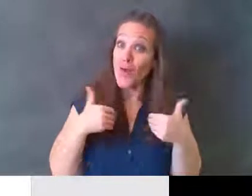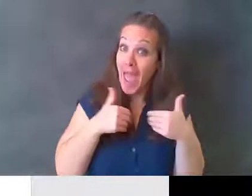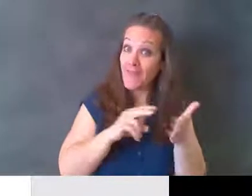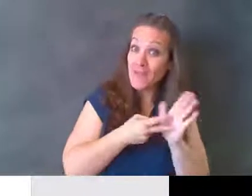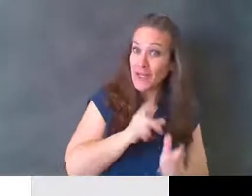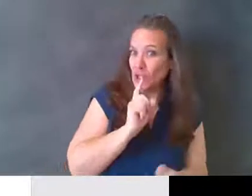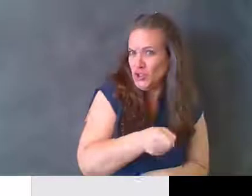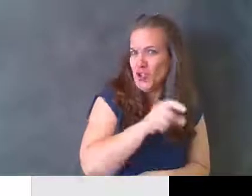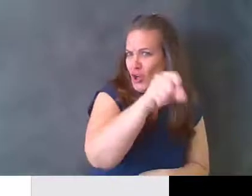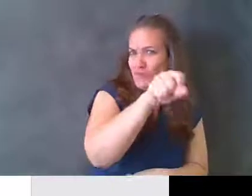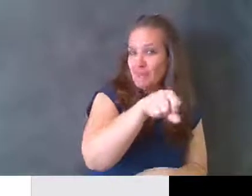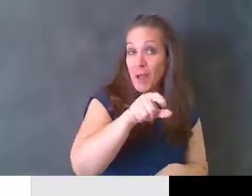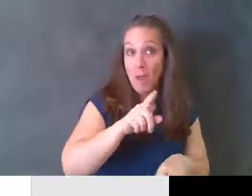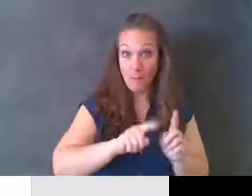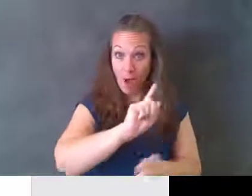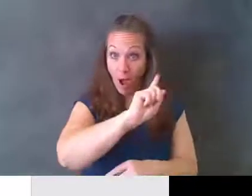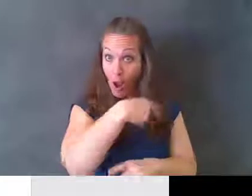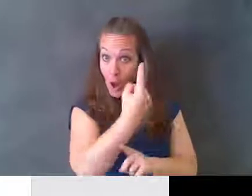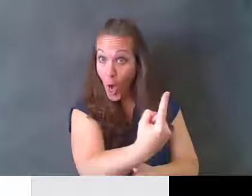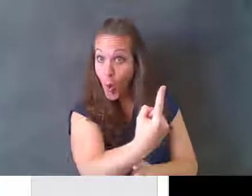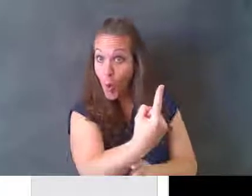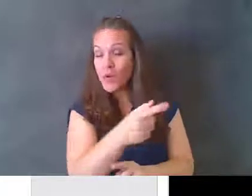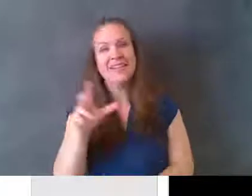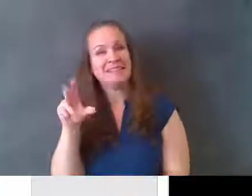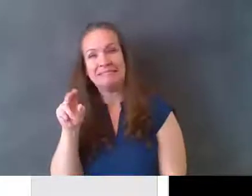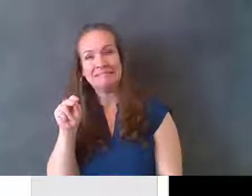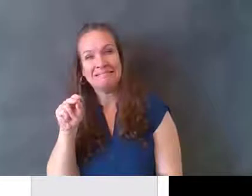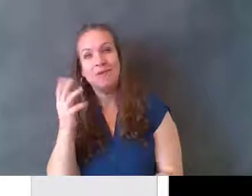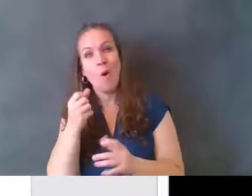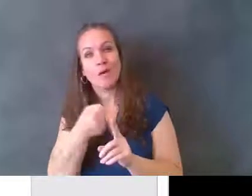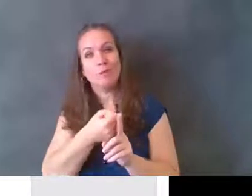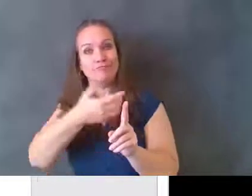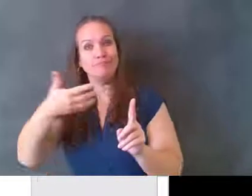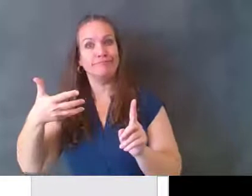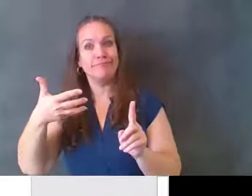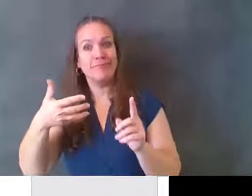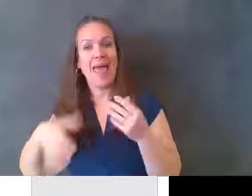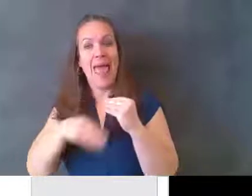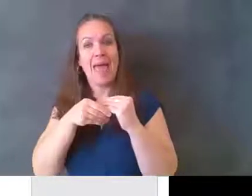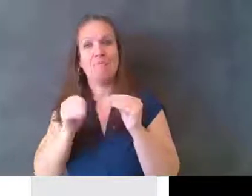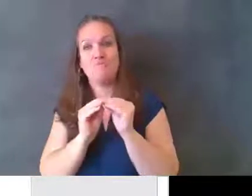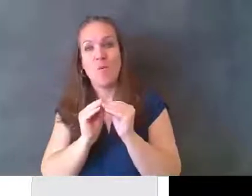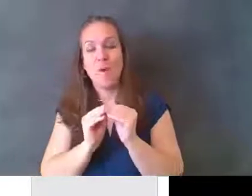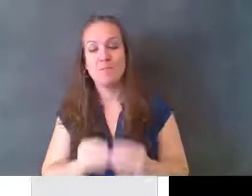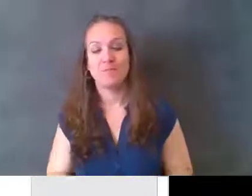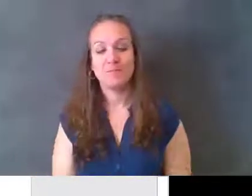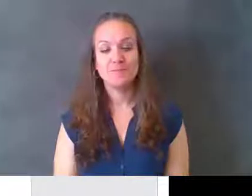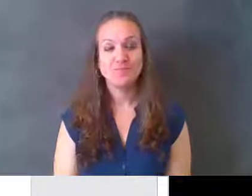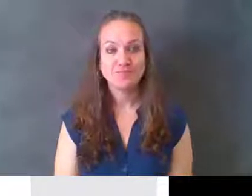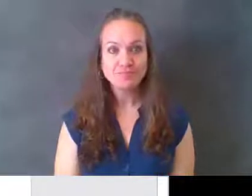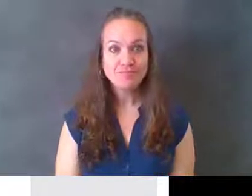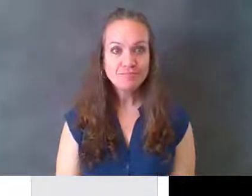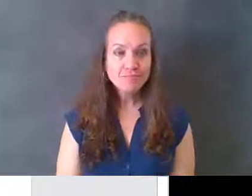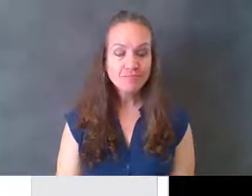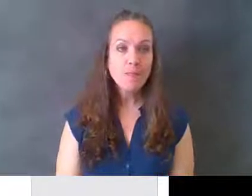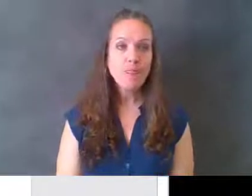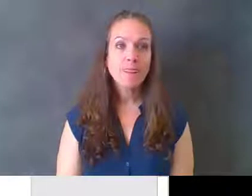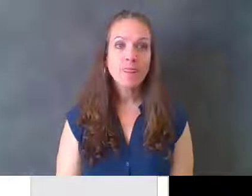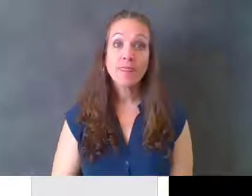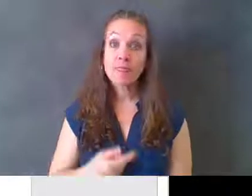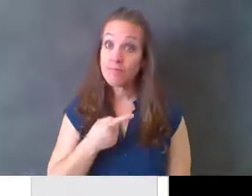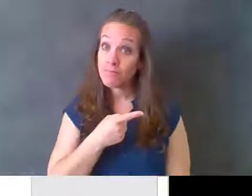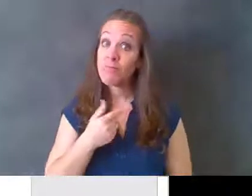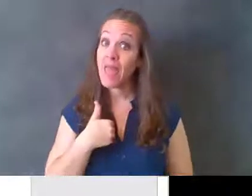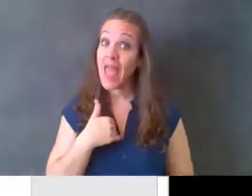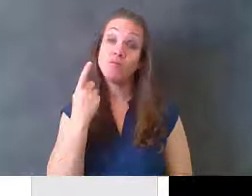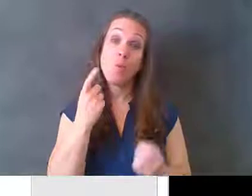it can't just be the color conveying meaning. And in my document here, you'll see I have a place where I am using just color